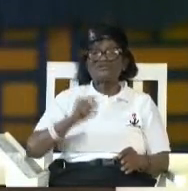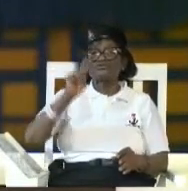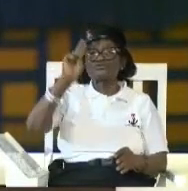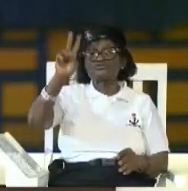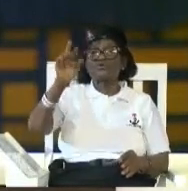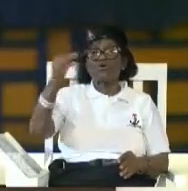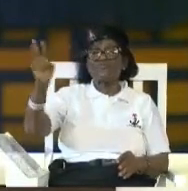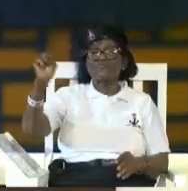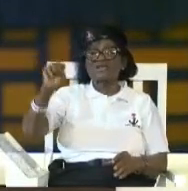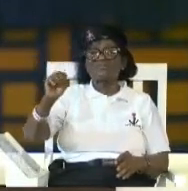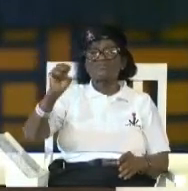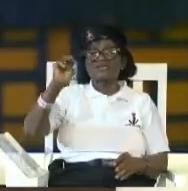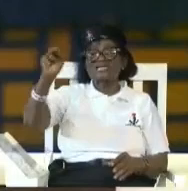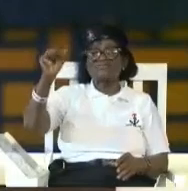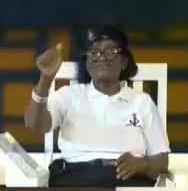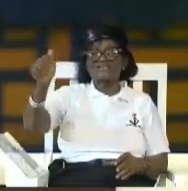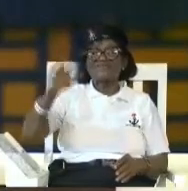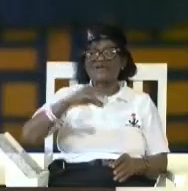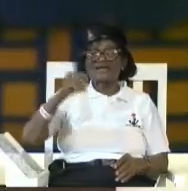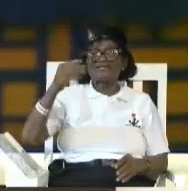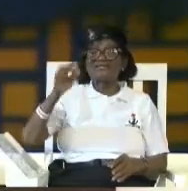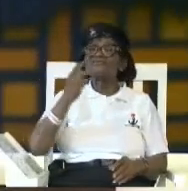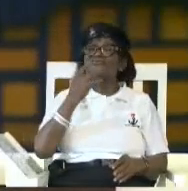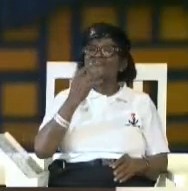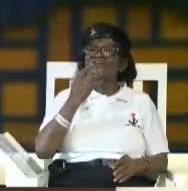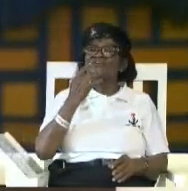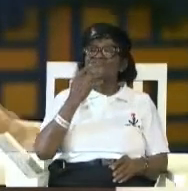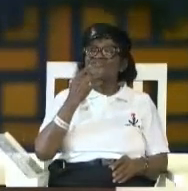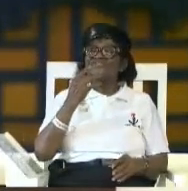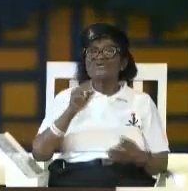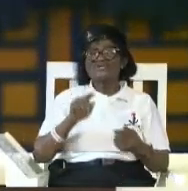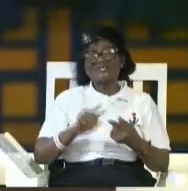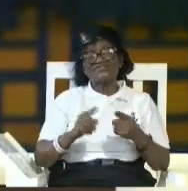the favorite, were talking in codes.